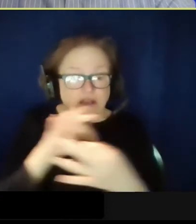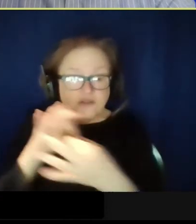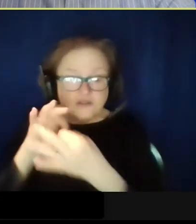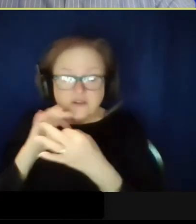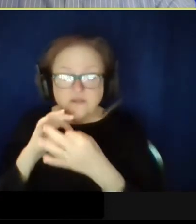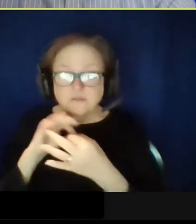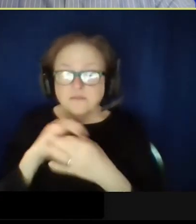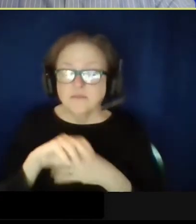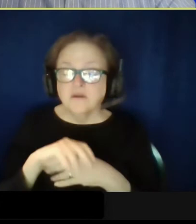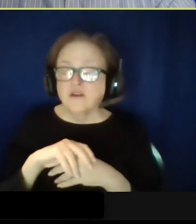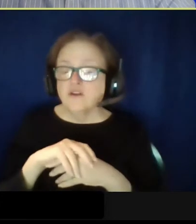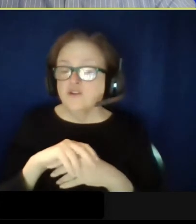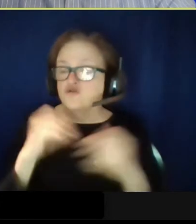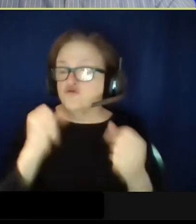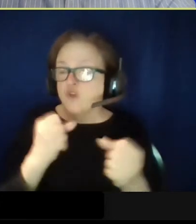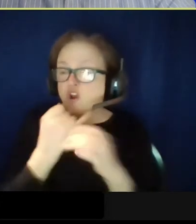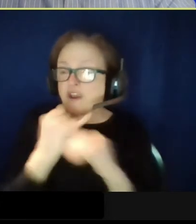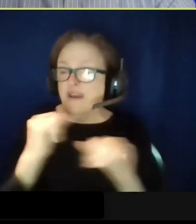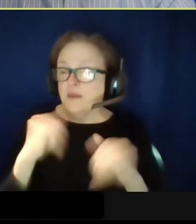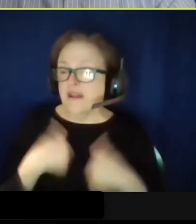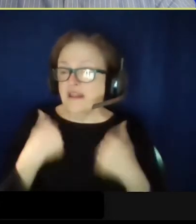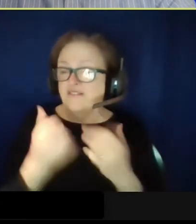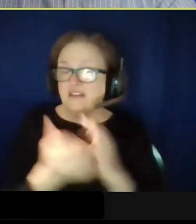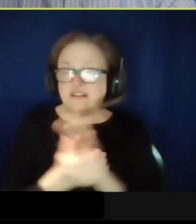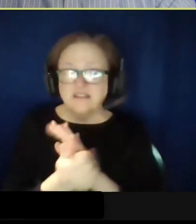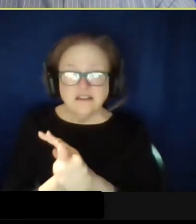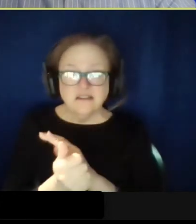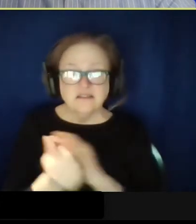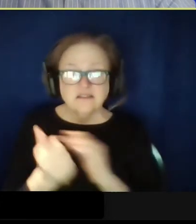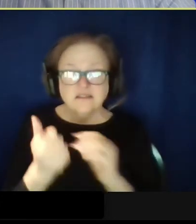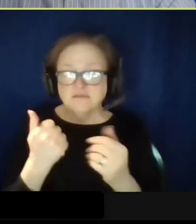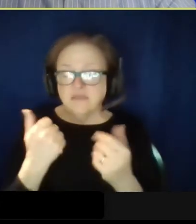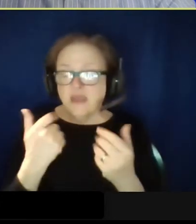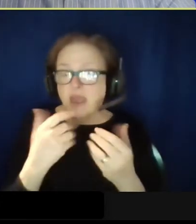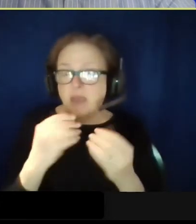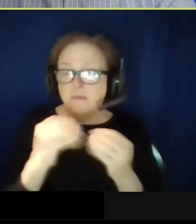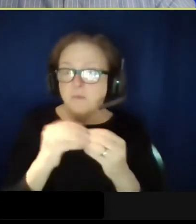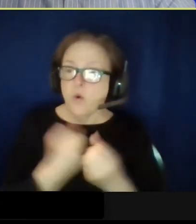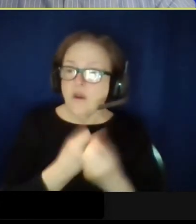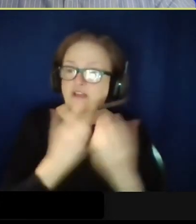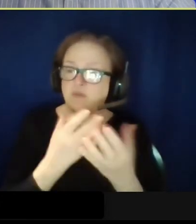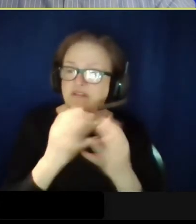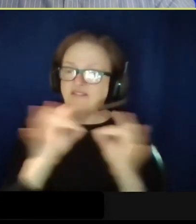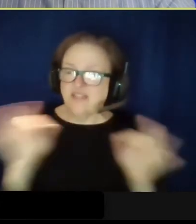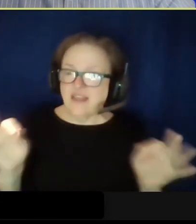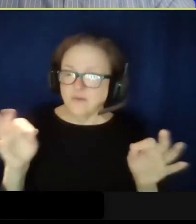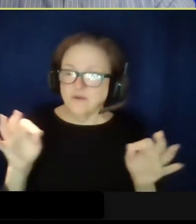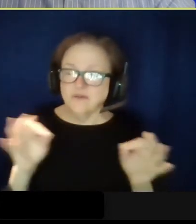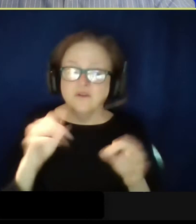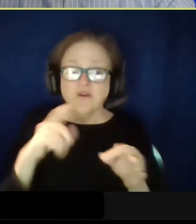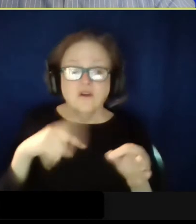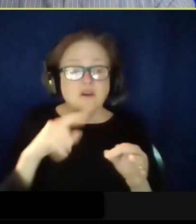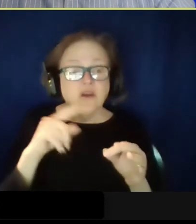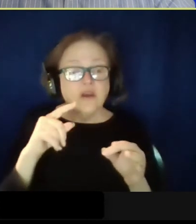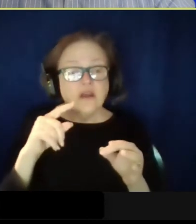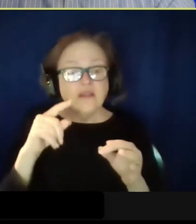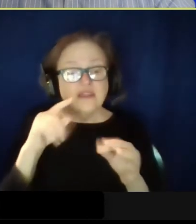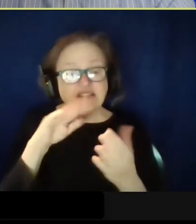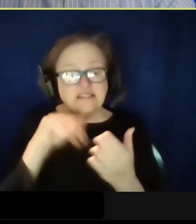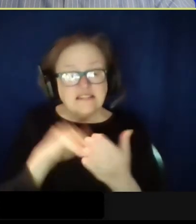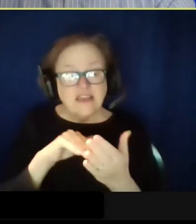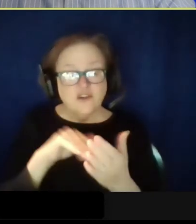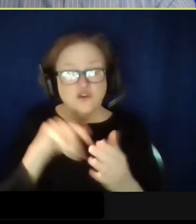and more expressive language. With connection and building meaningful relationships at the center of these interactions,